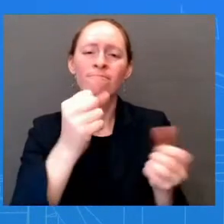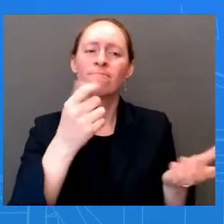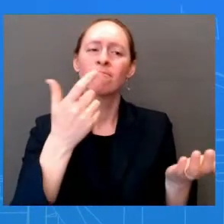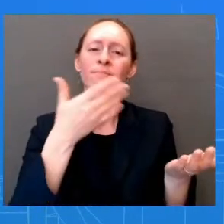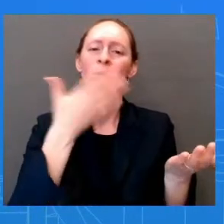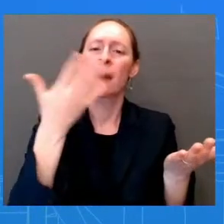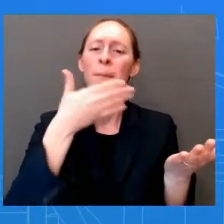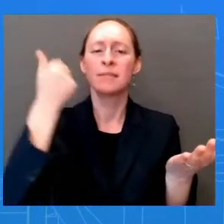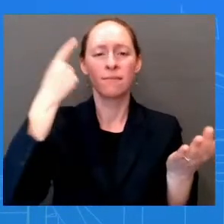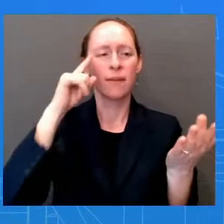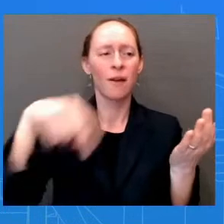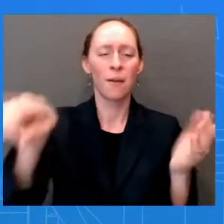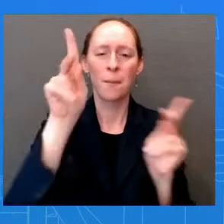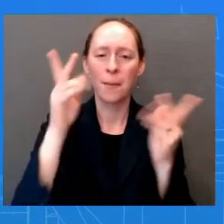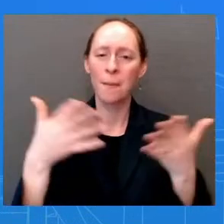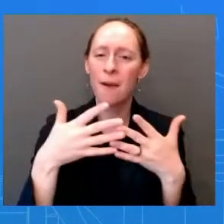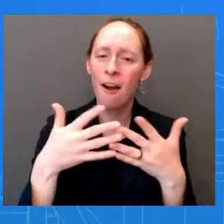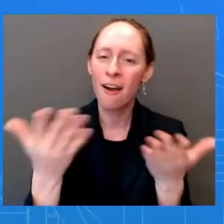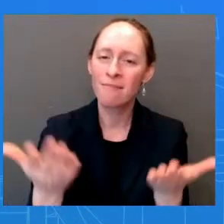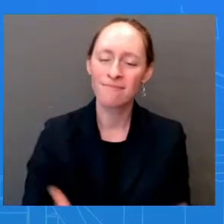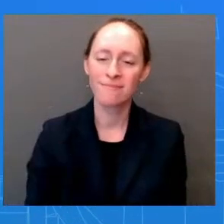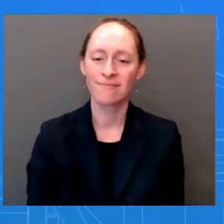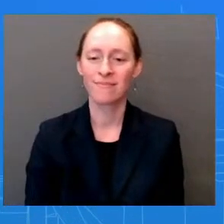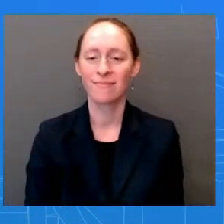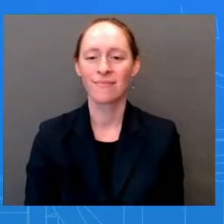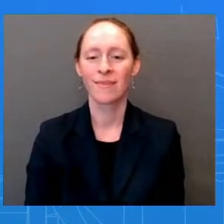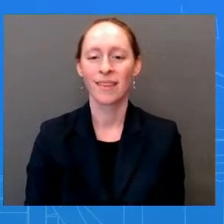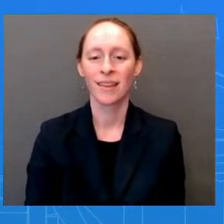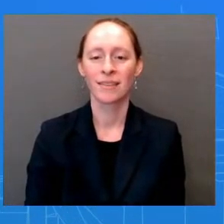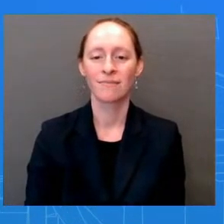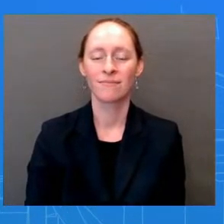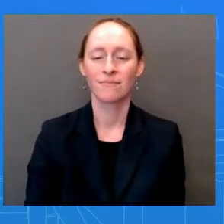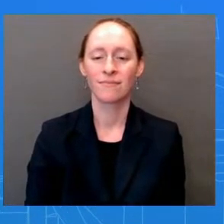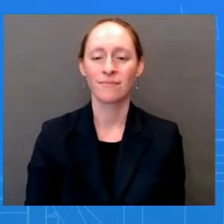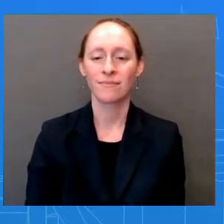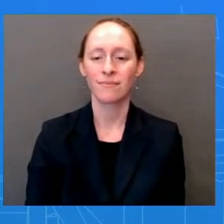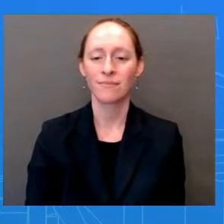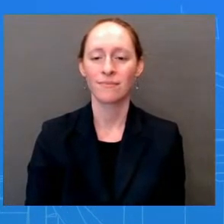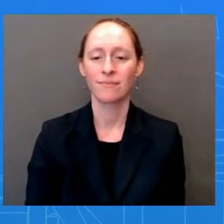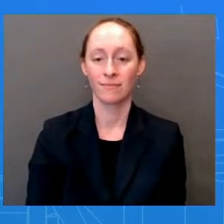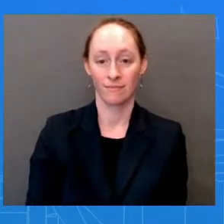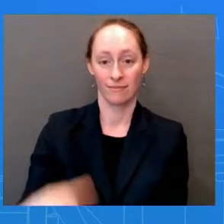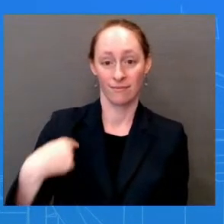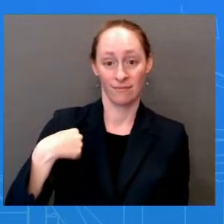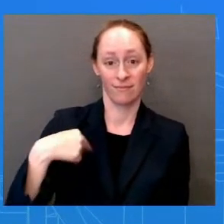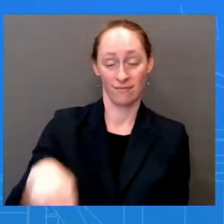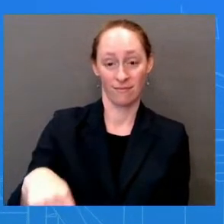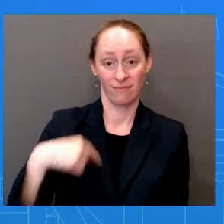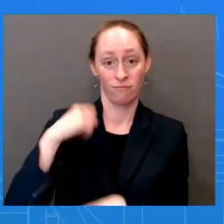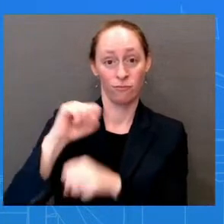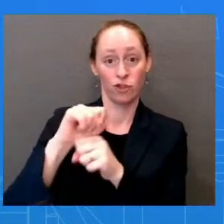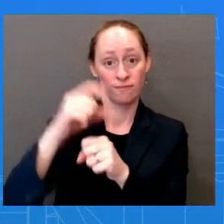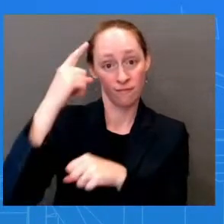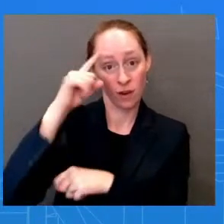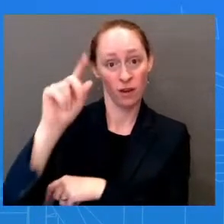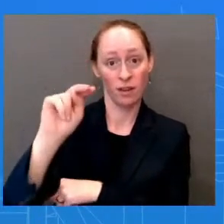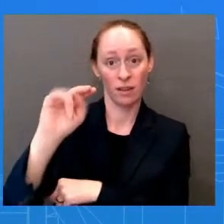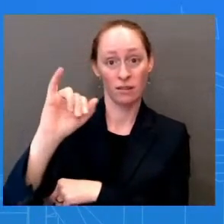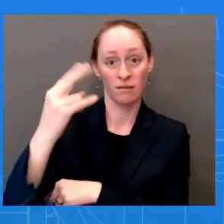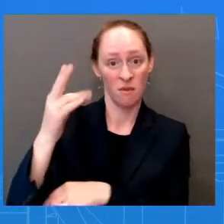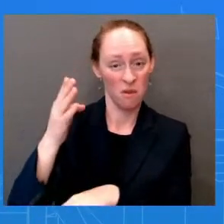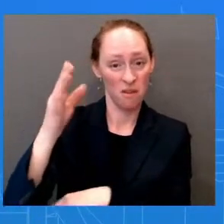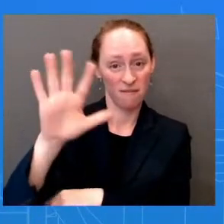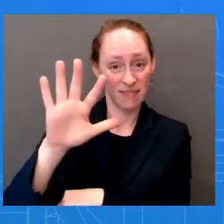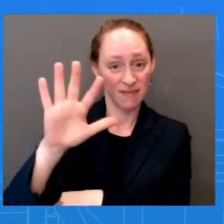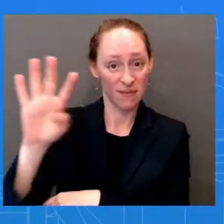the NIH and my 38 years as the director of NIAID, although COVID is